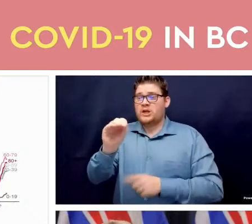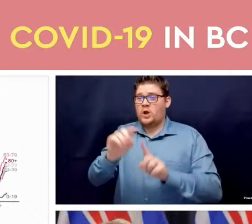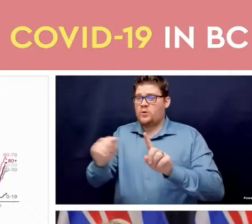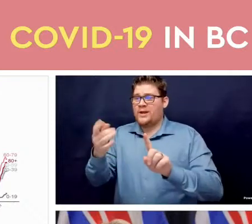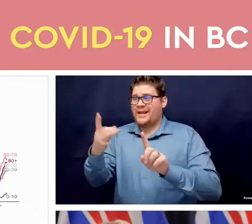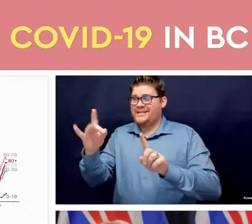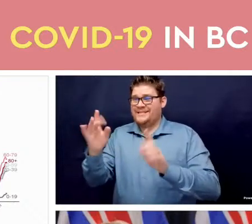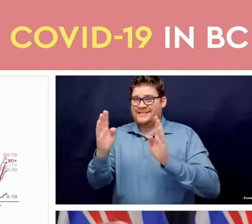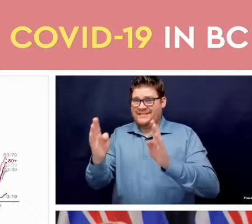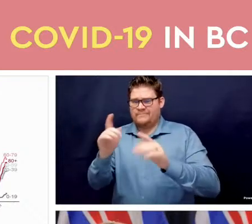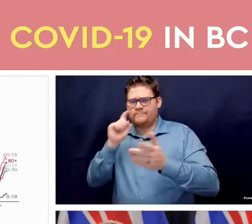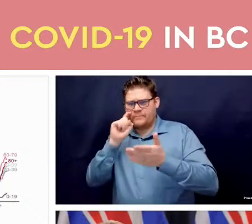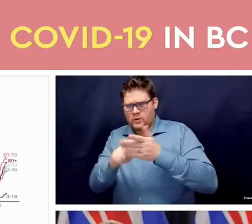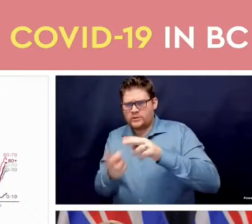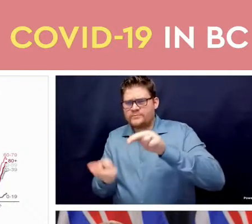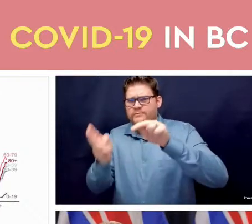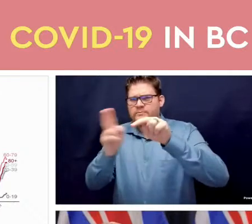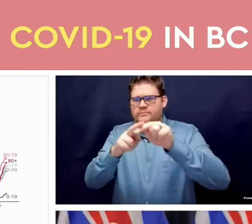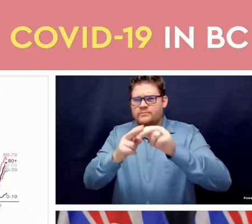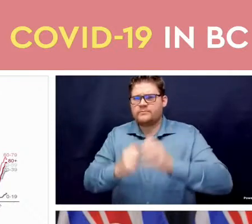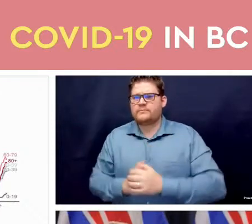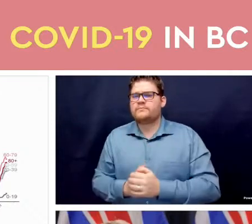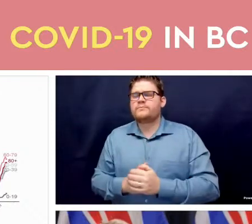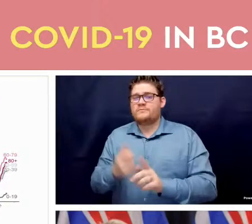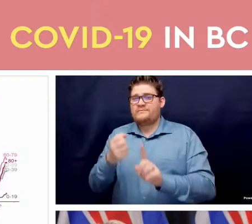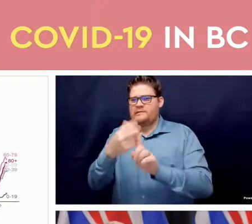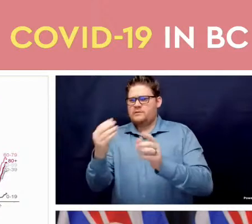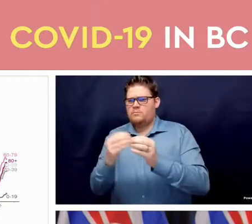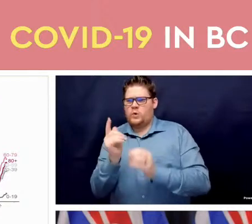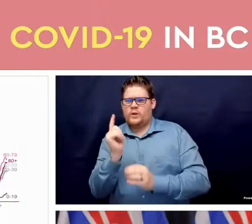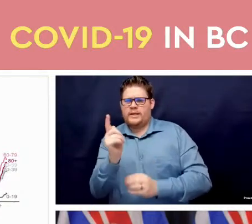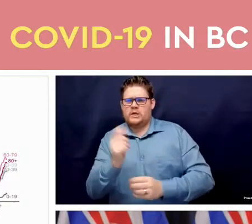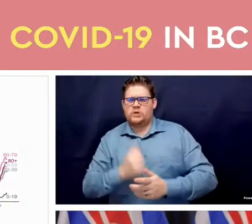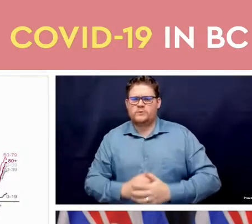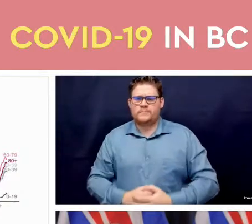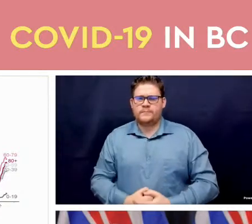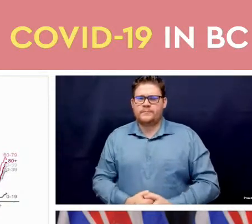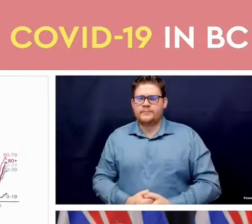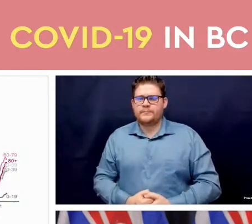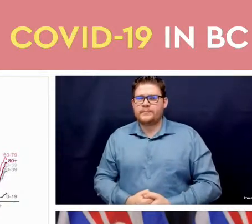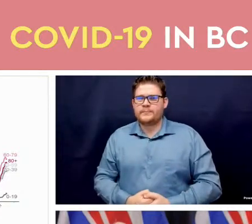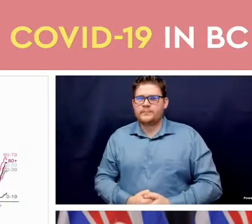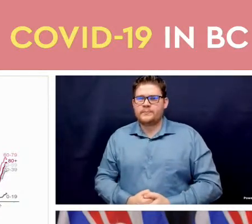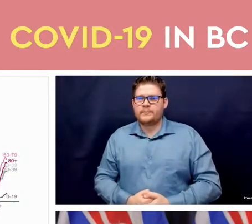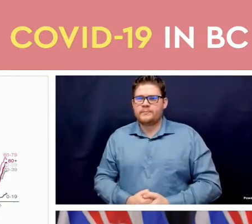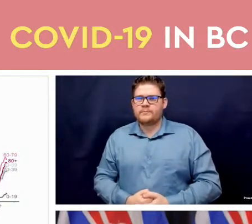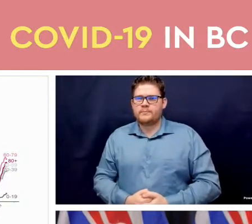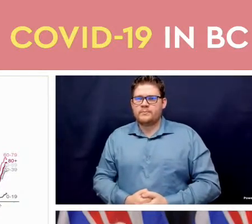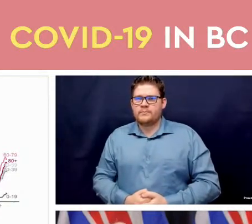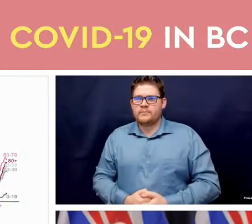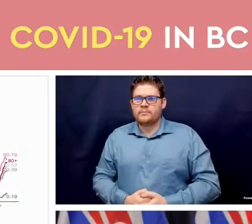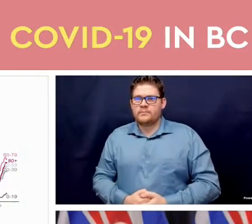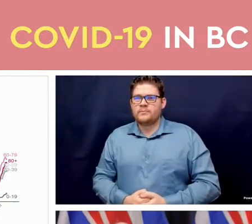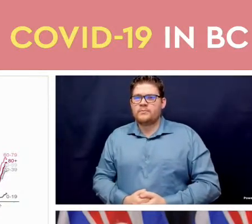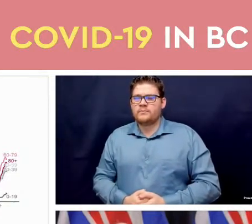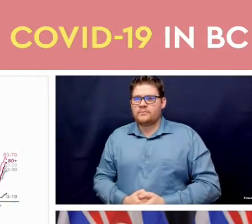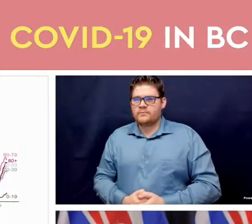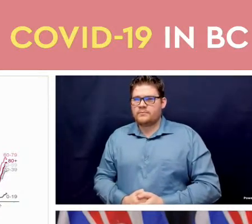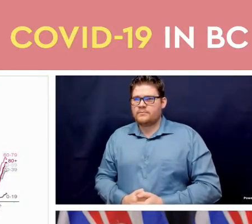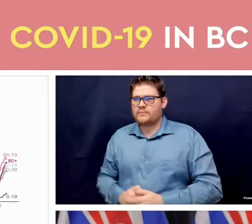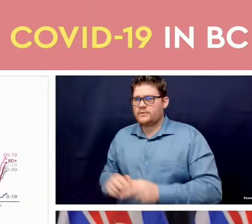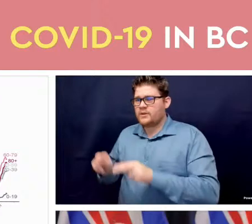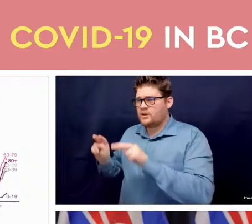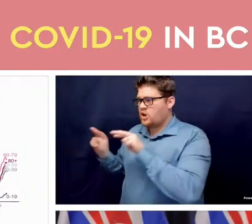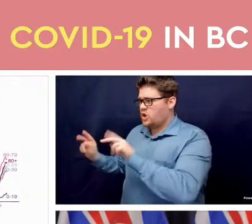us understand who are those people as well. So when we look at older people being hospitalized, what